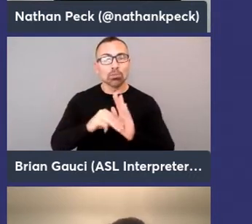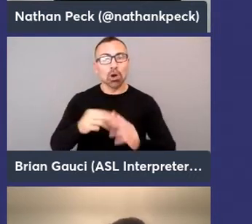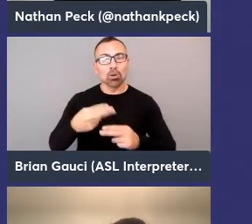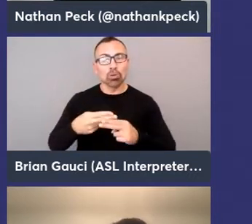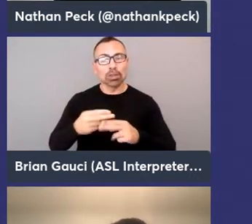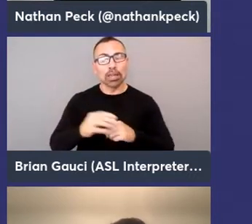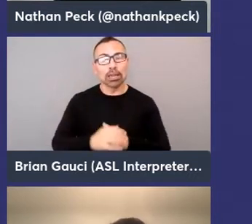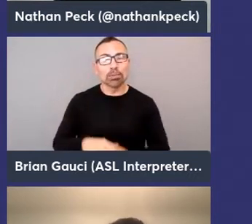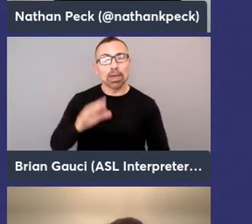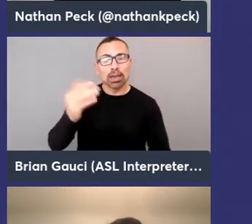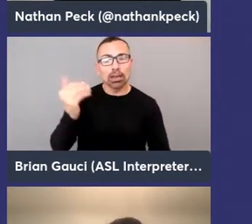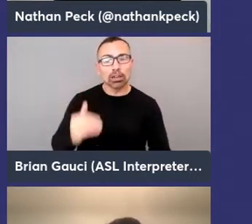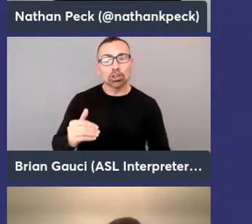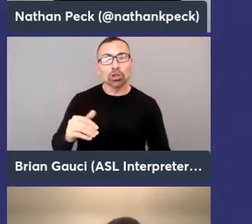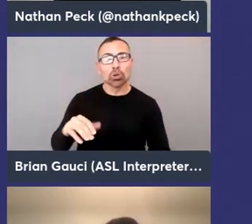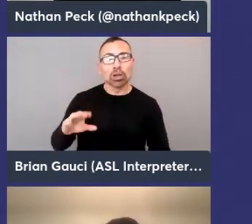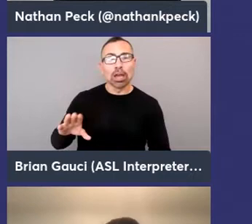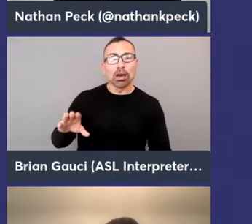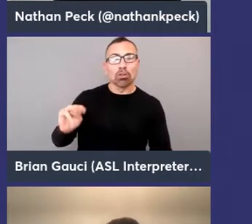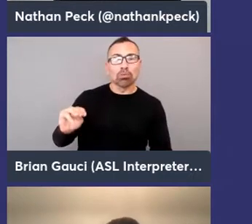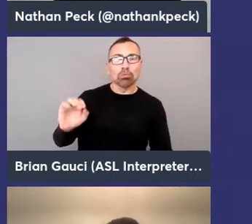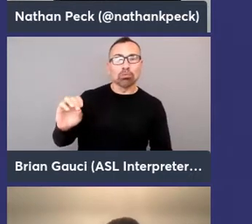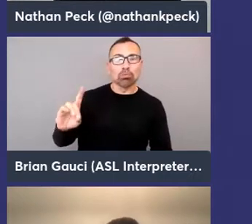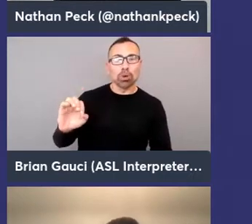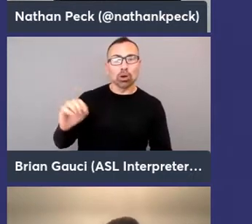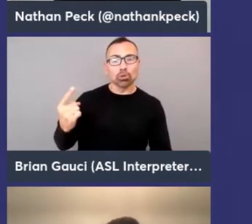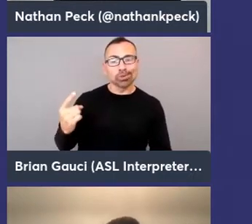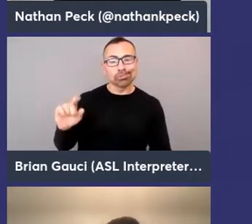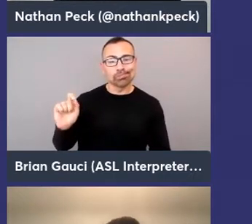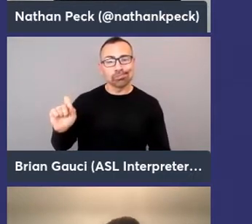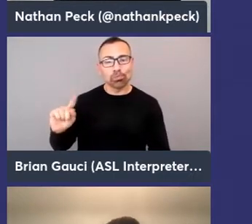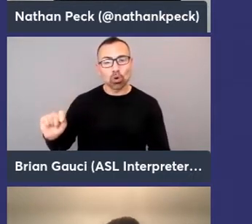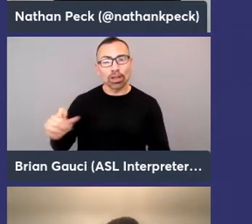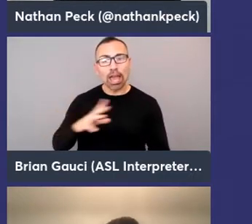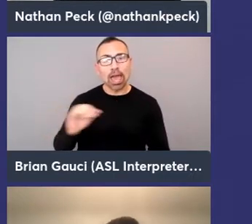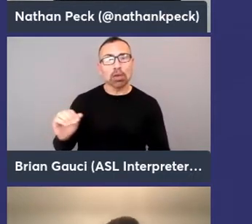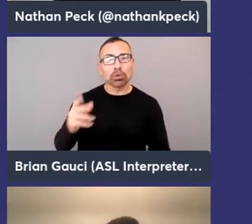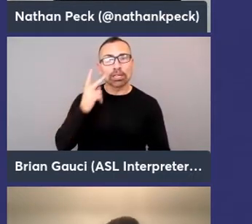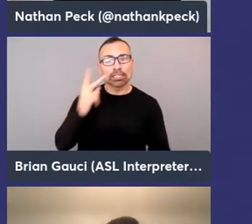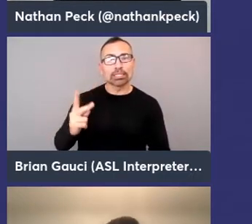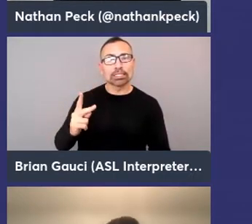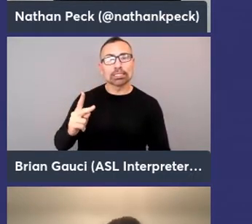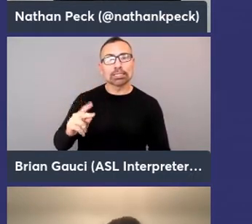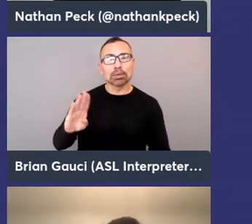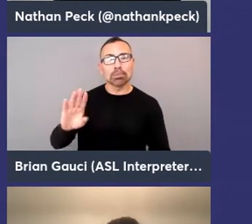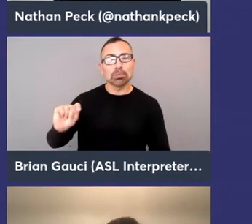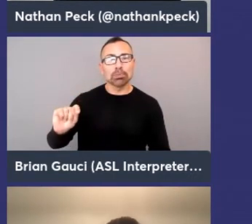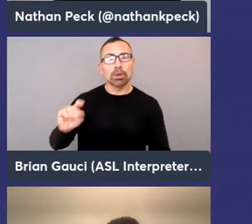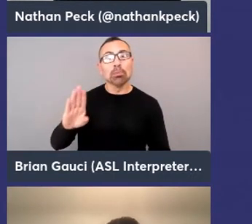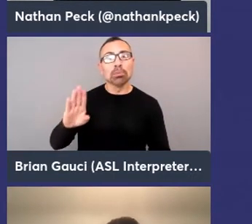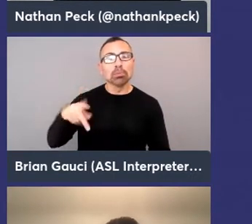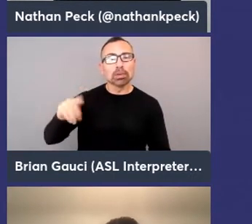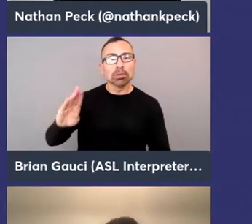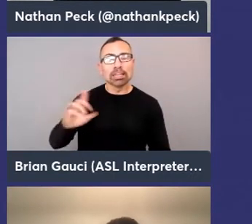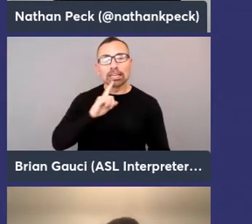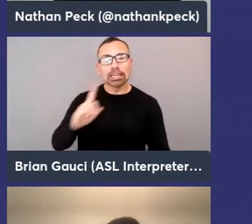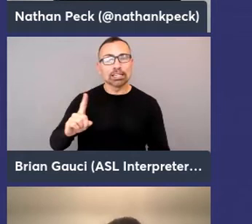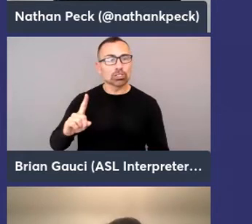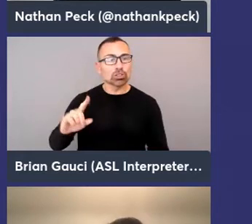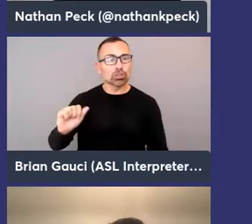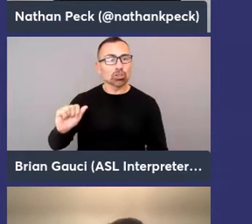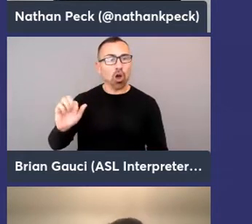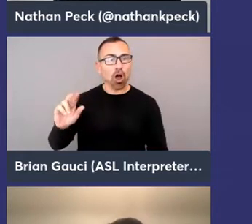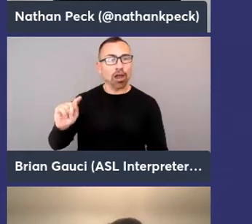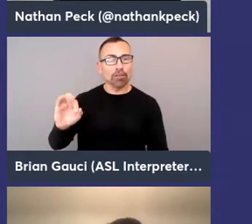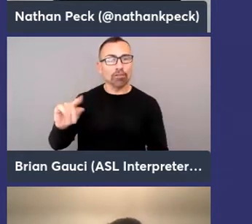and model.pt is the model artifact. Also, we define the model configuration, which talks about what's the input